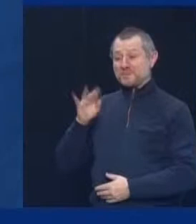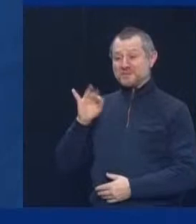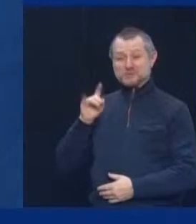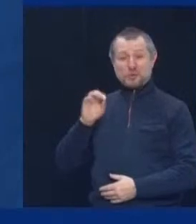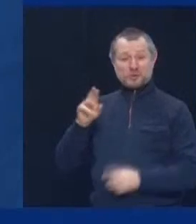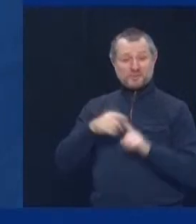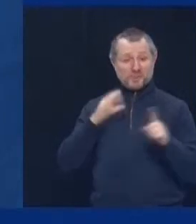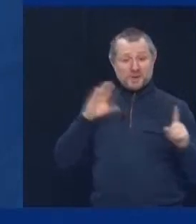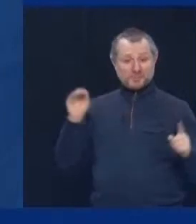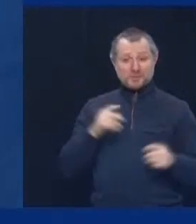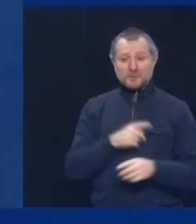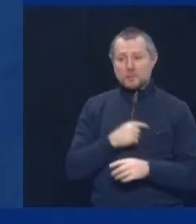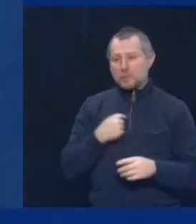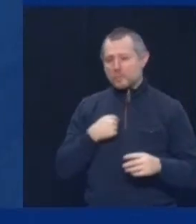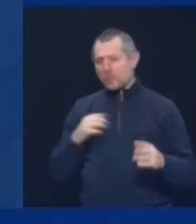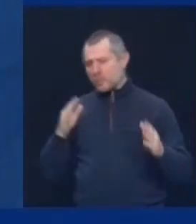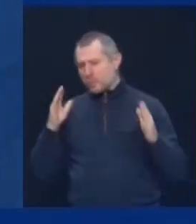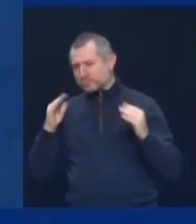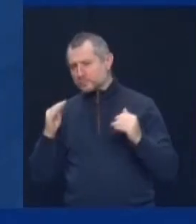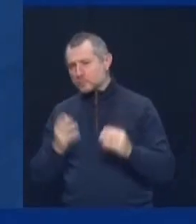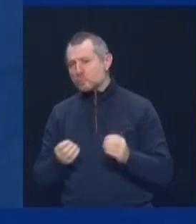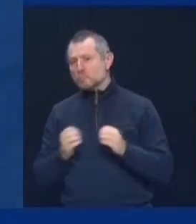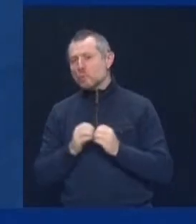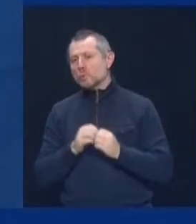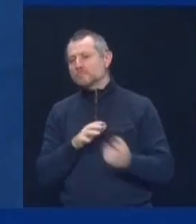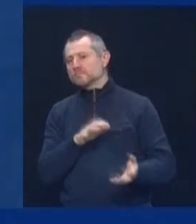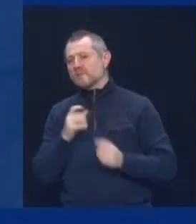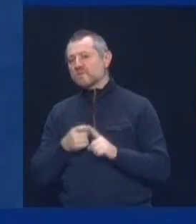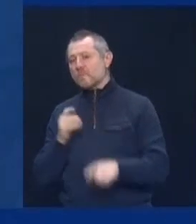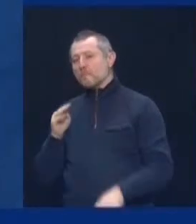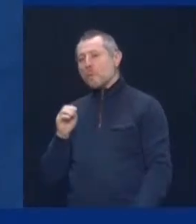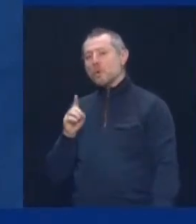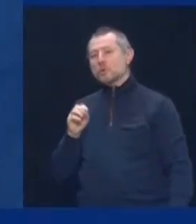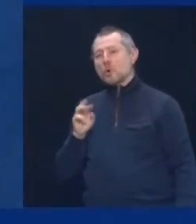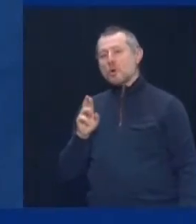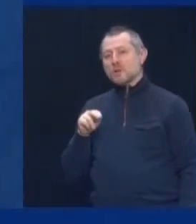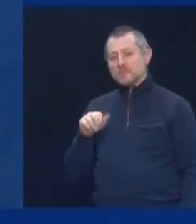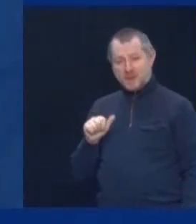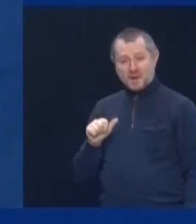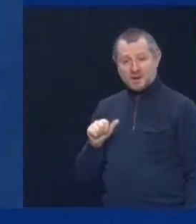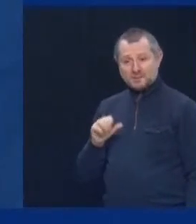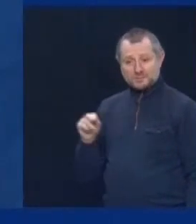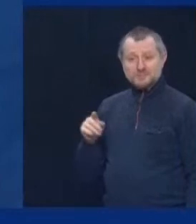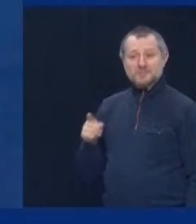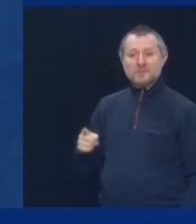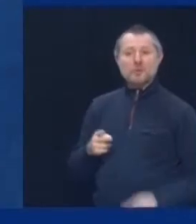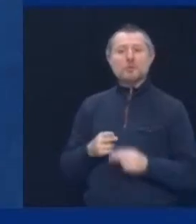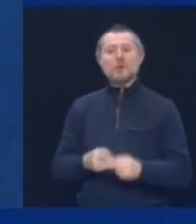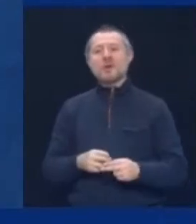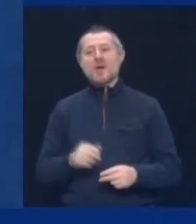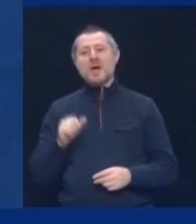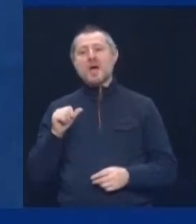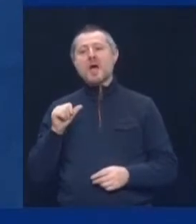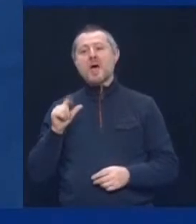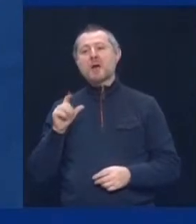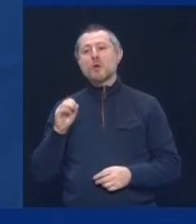an additional shipment from Moderna. Those are all allocations of the